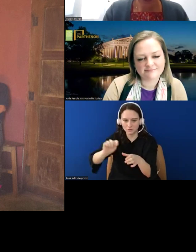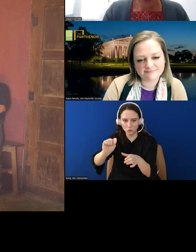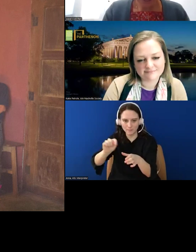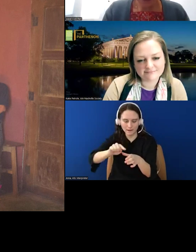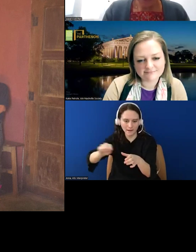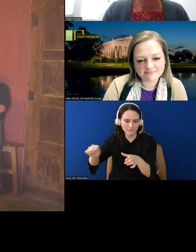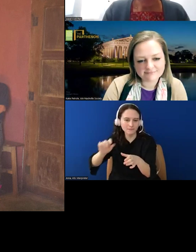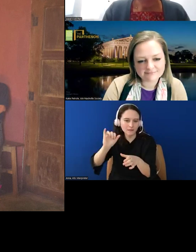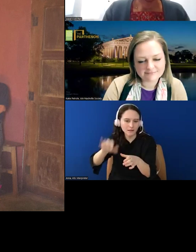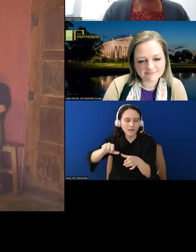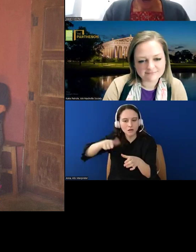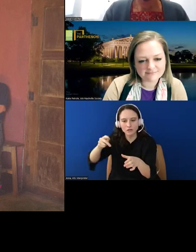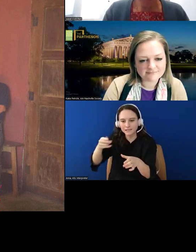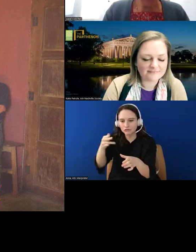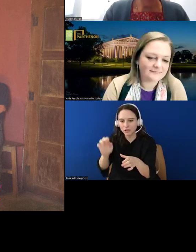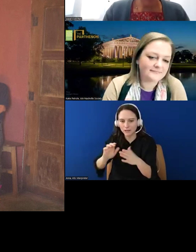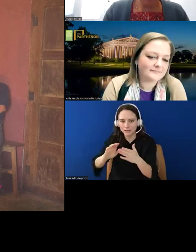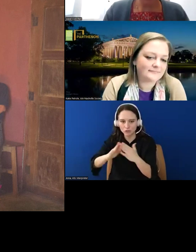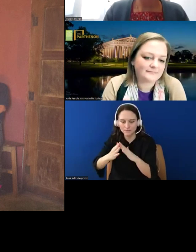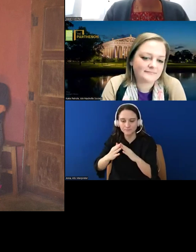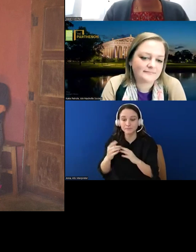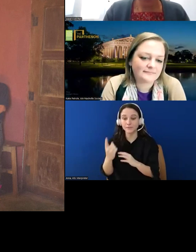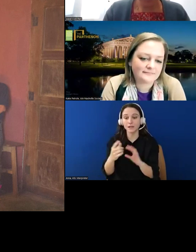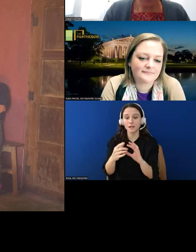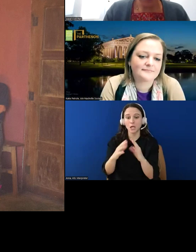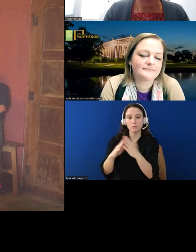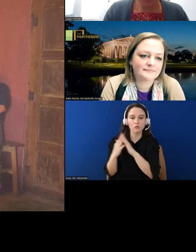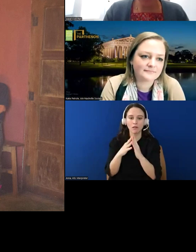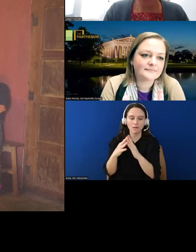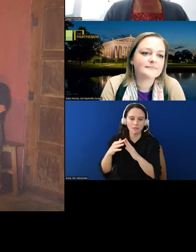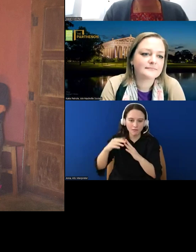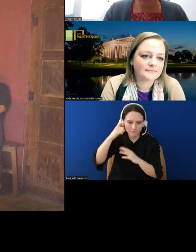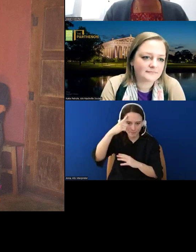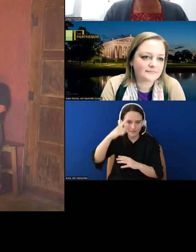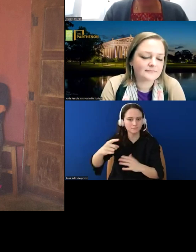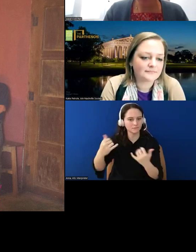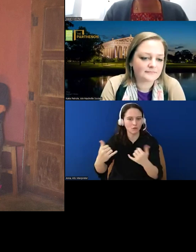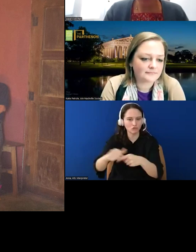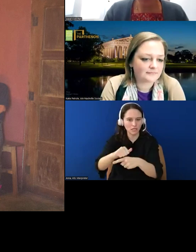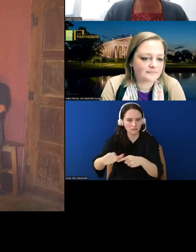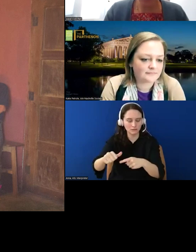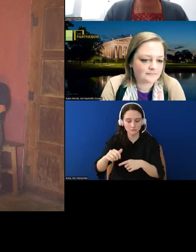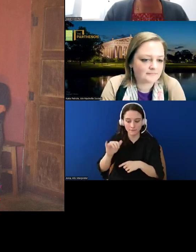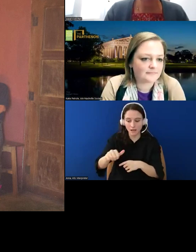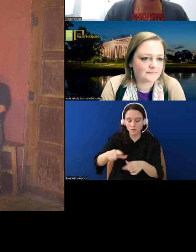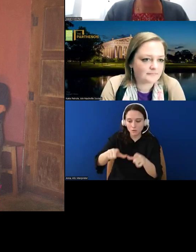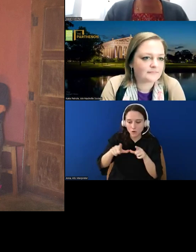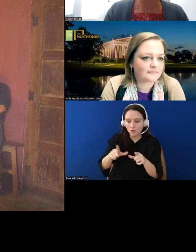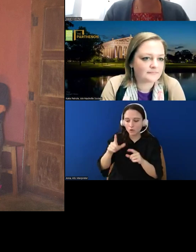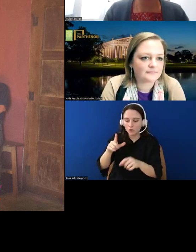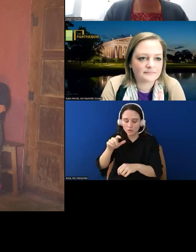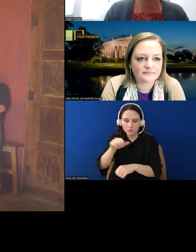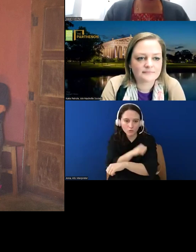community, a communal government is practiced. In this type of government, local authorities and the K'iche